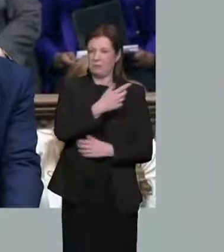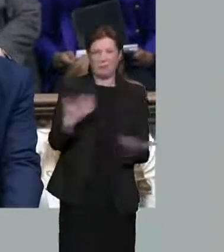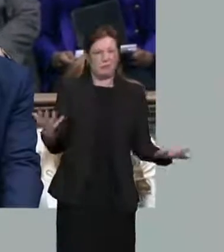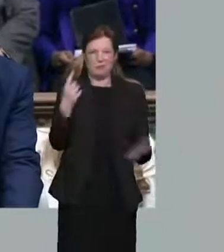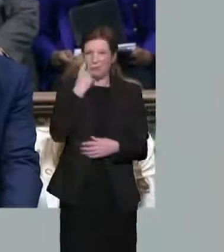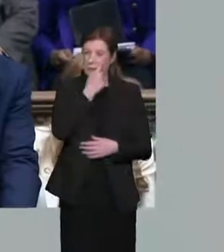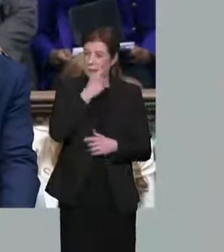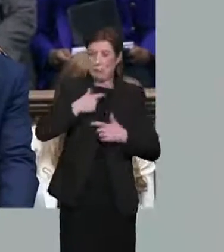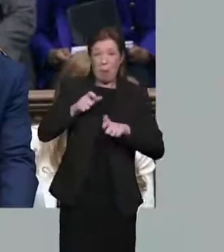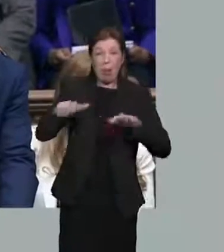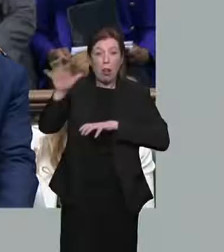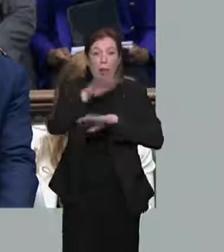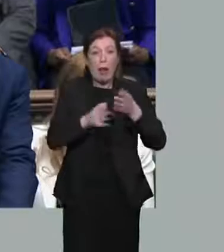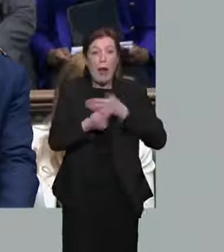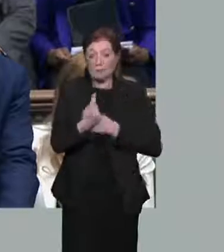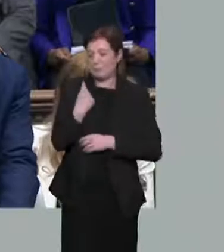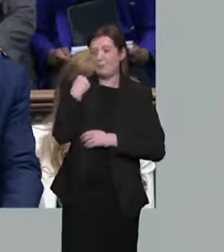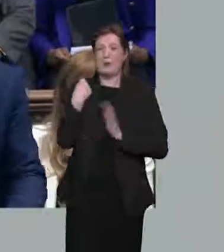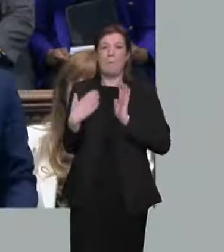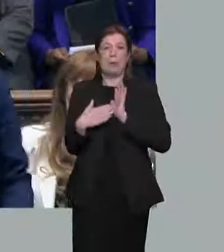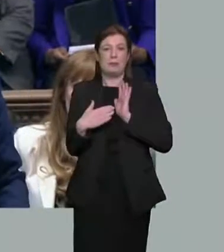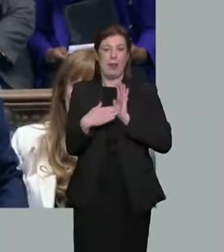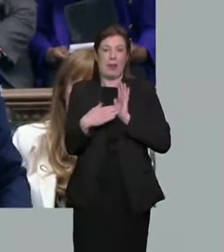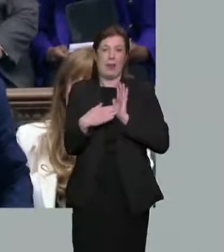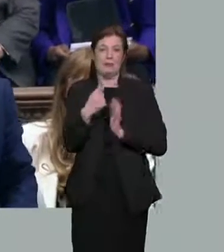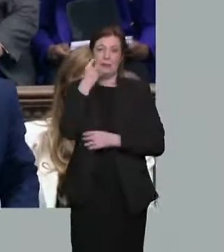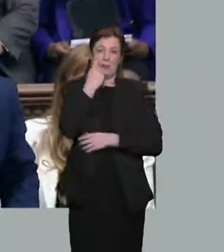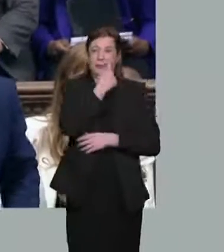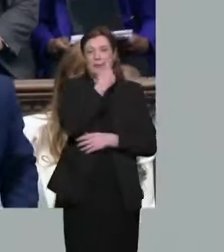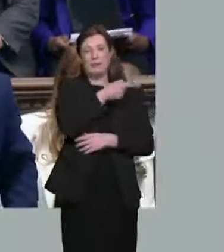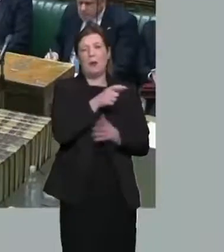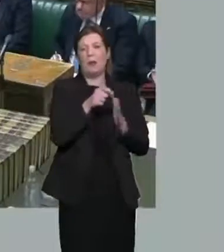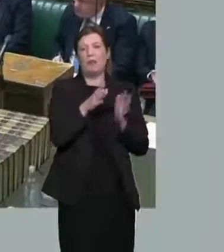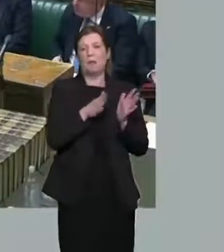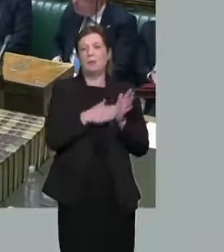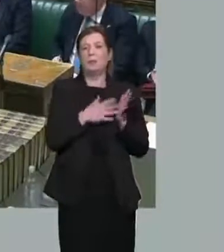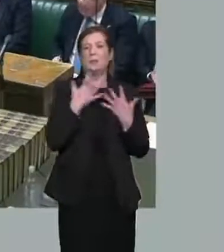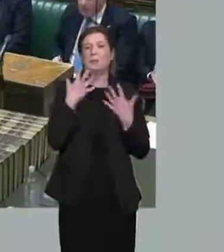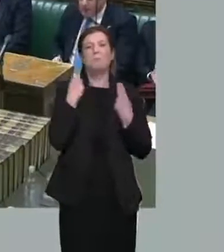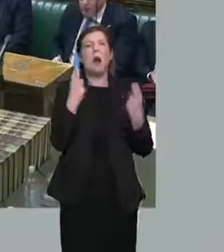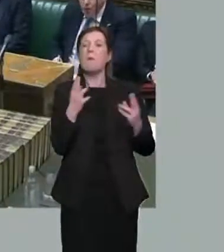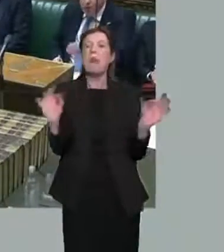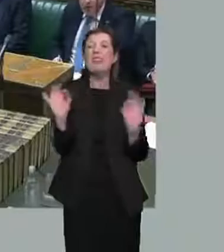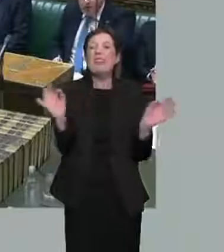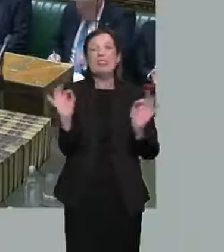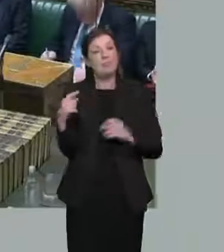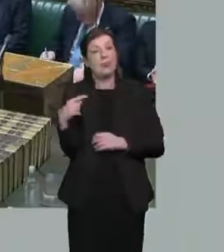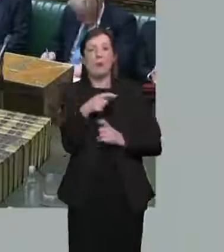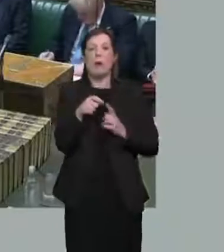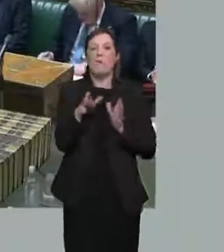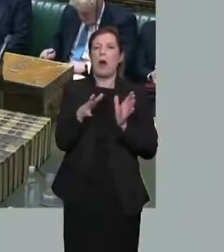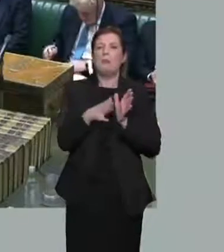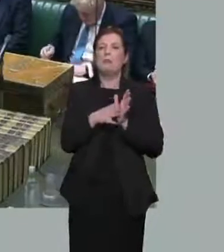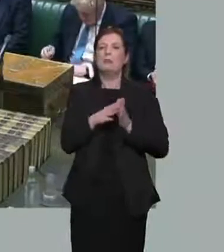Mr. Speaker, as we saw on Monday, he doesn't have the backbone to ban it. Whilst he sits on